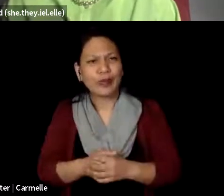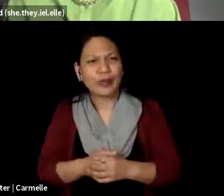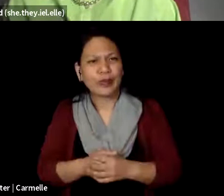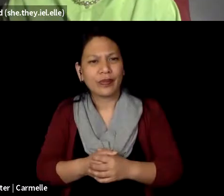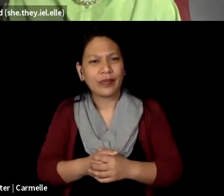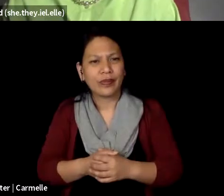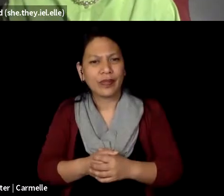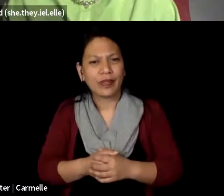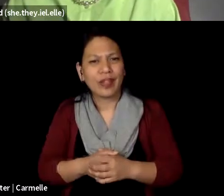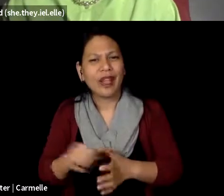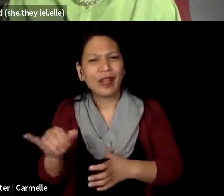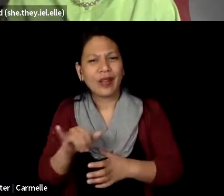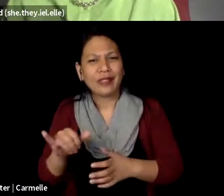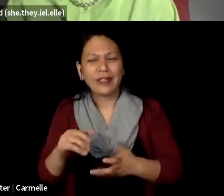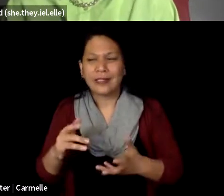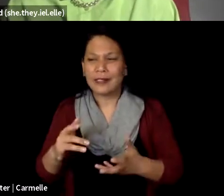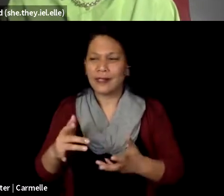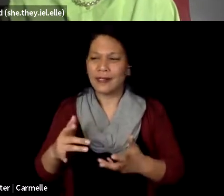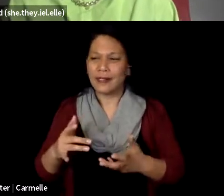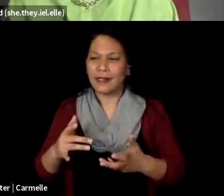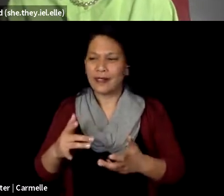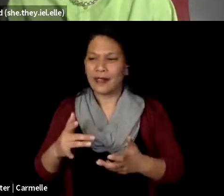and making me feel like